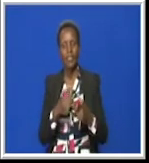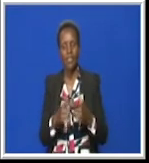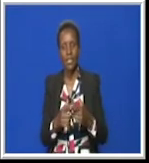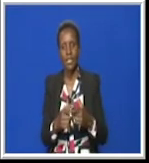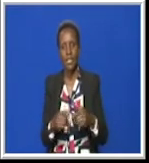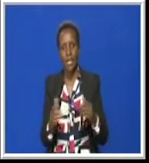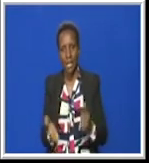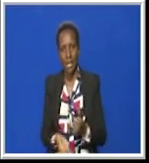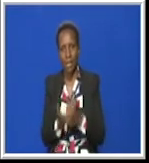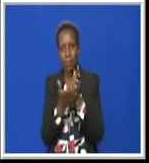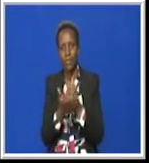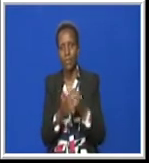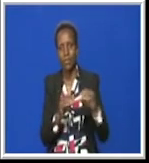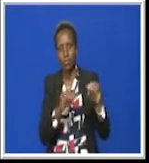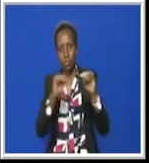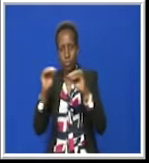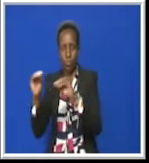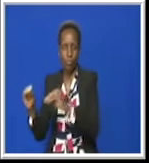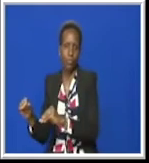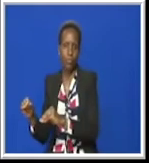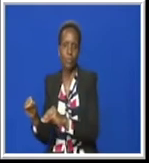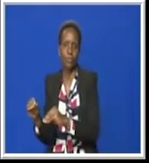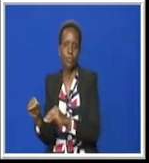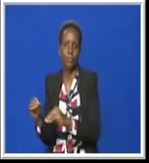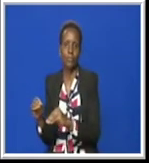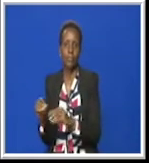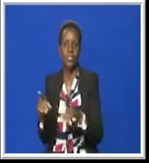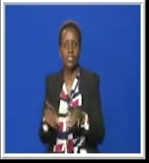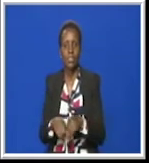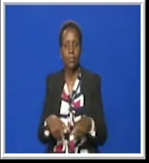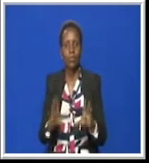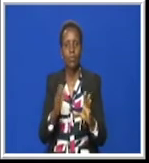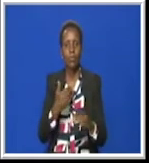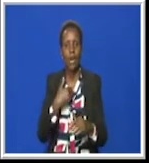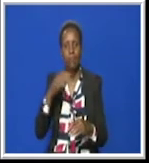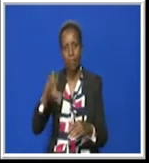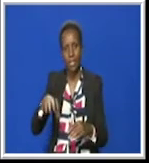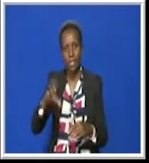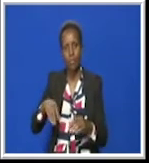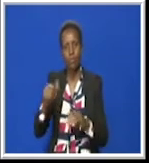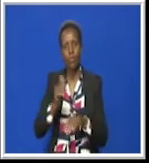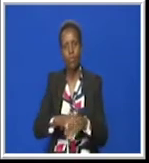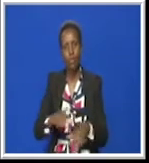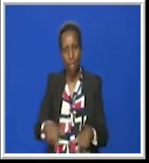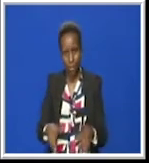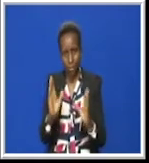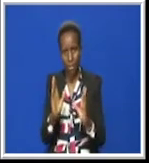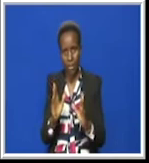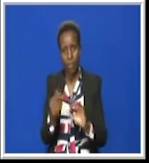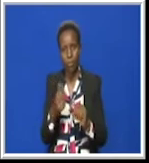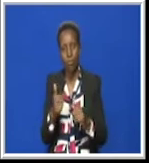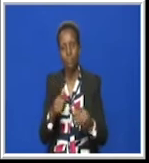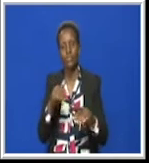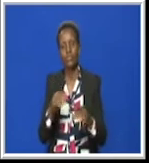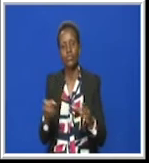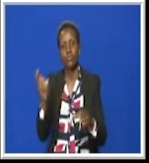transports them across the semipermeable membrane. So just like we have matatus, for example, on the road that will take us from